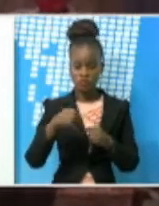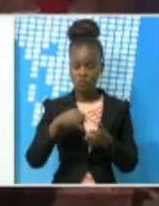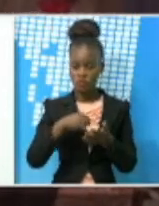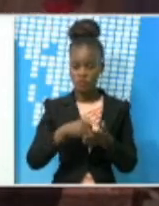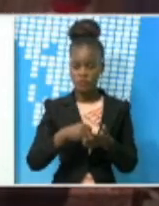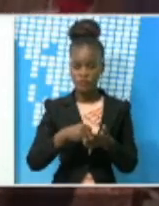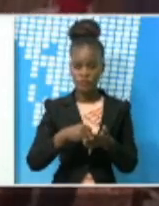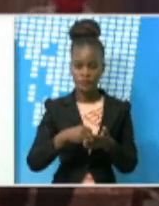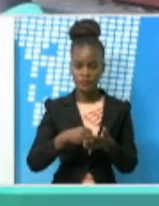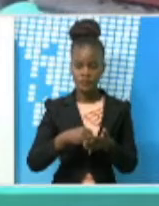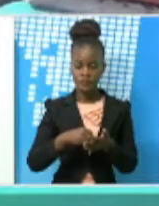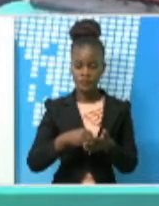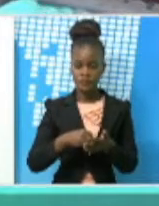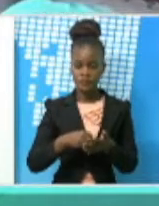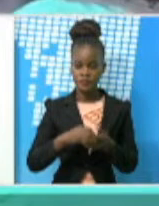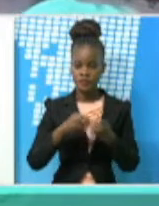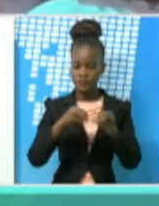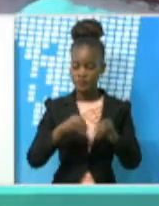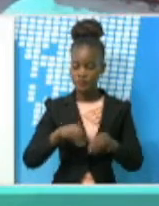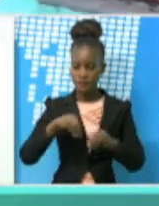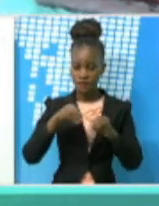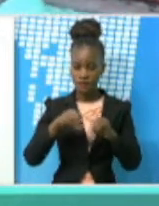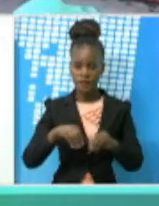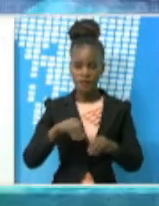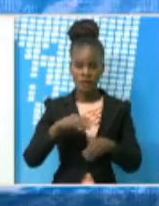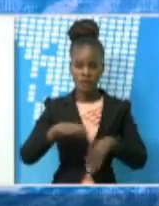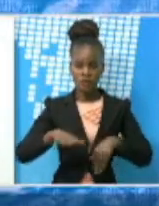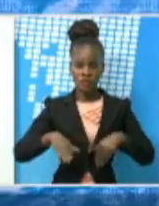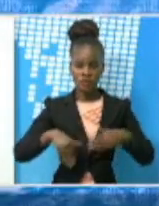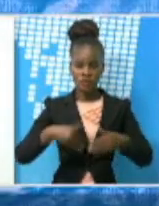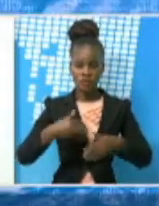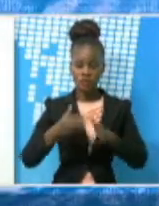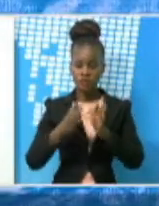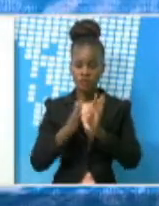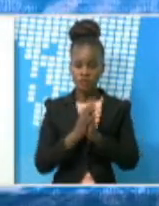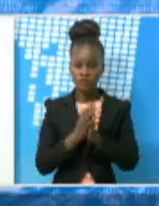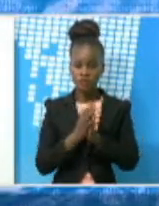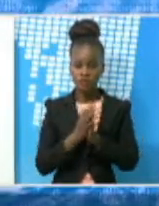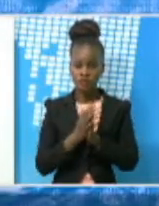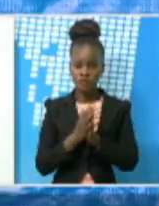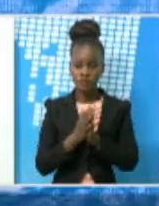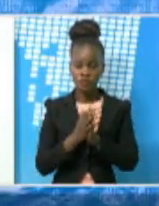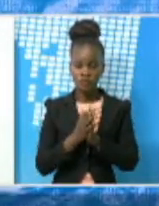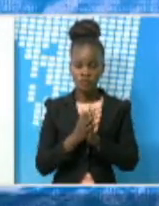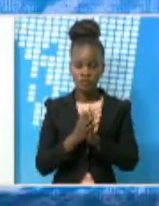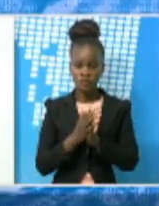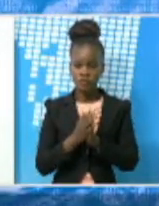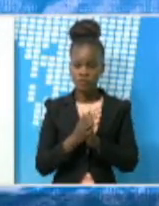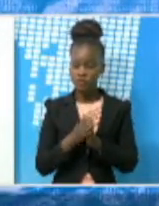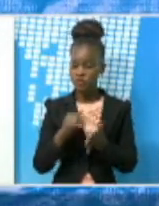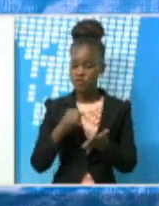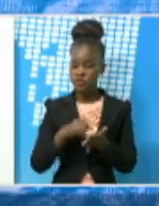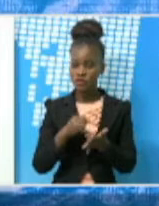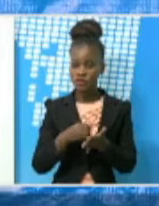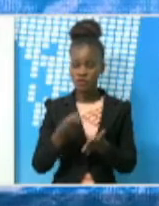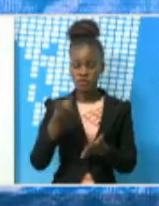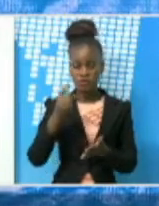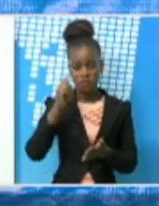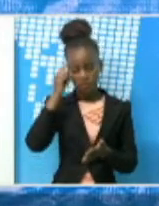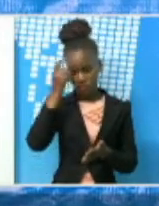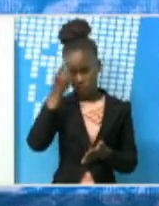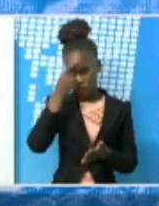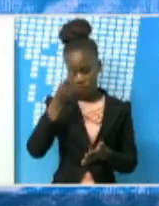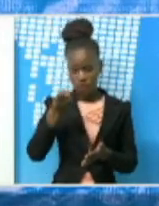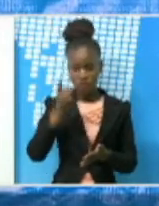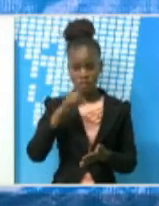manufacturing, agriculture at low interest rates. What I am trying to emphasize here is that we have committed as government to give Post Bank more